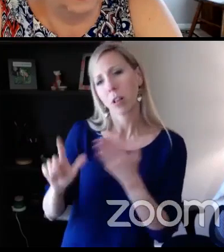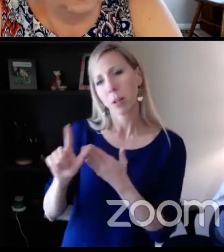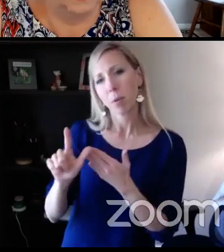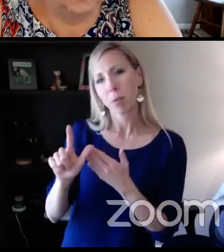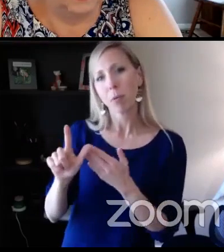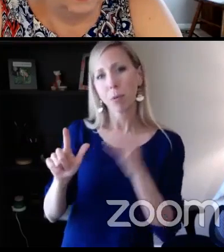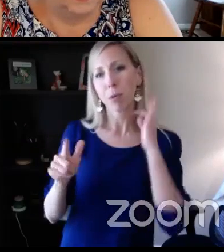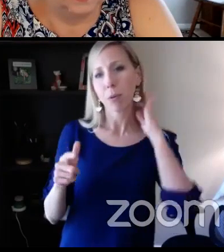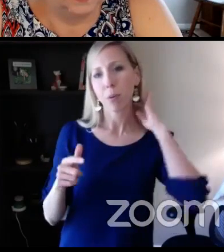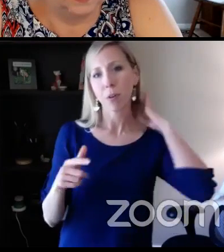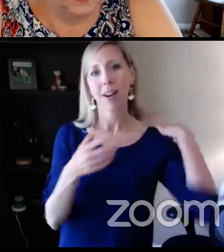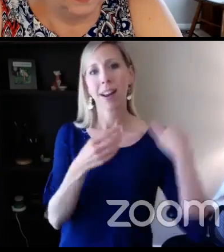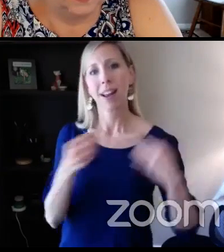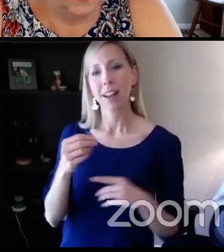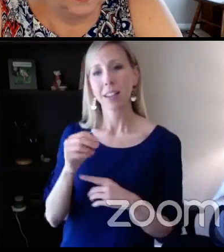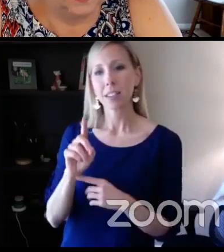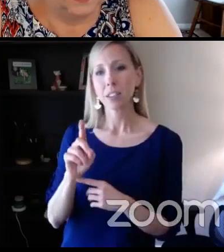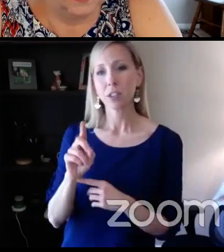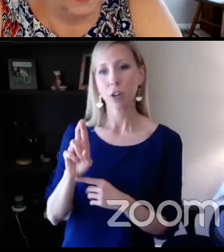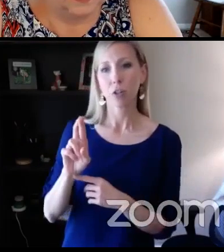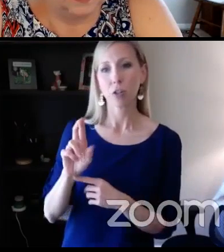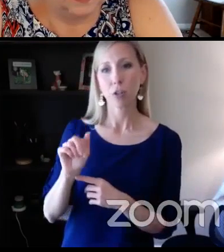got Dr. Almond, who is